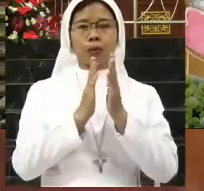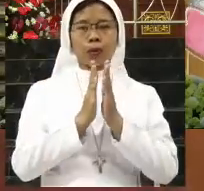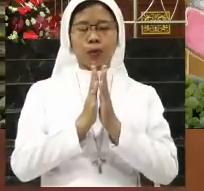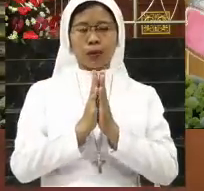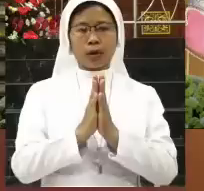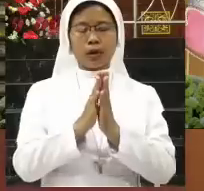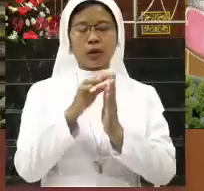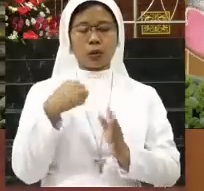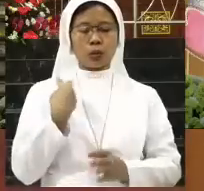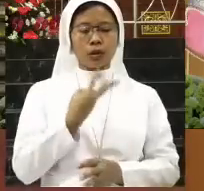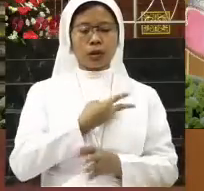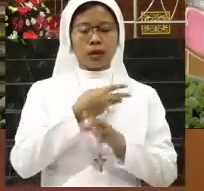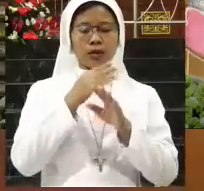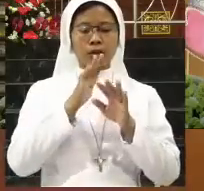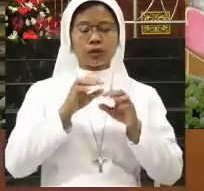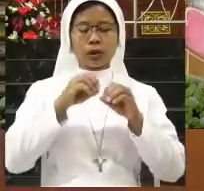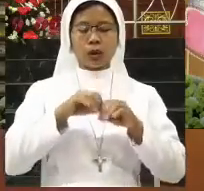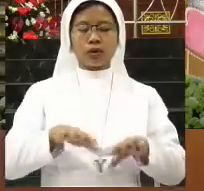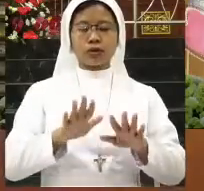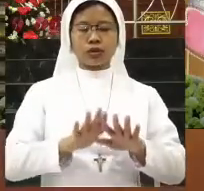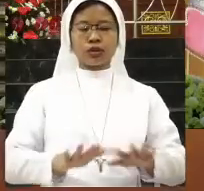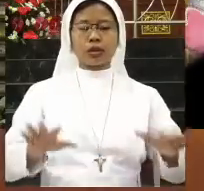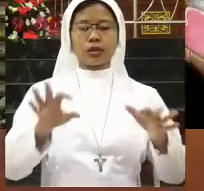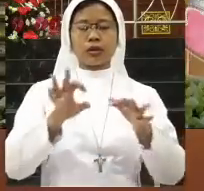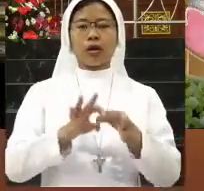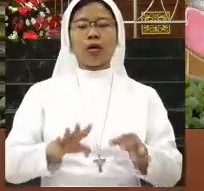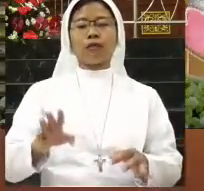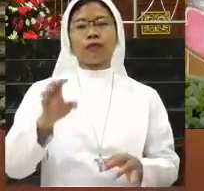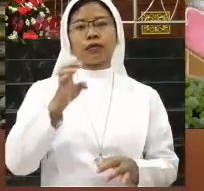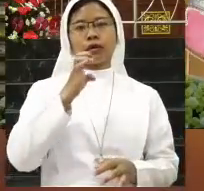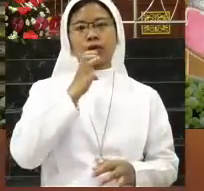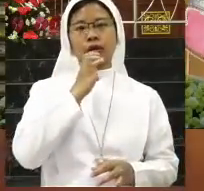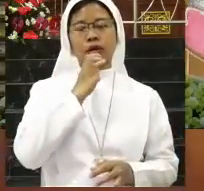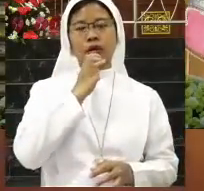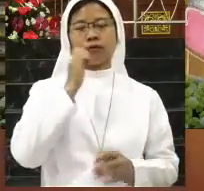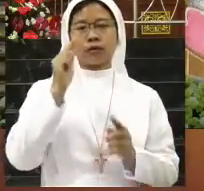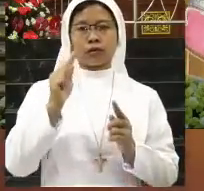declamamus exules filii Eve,